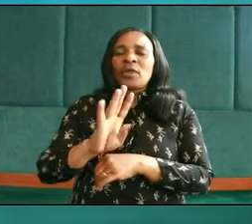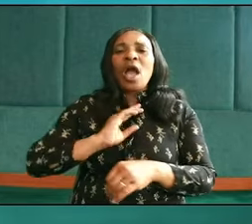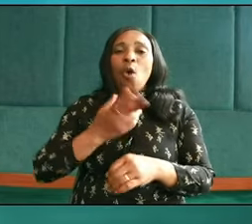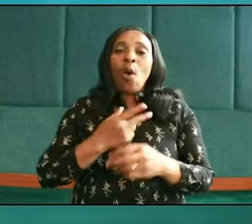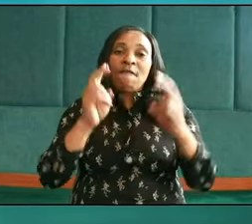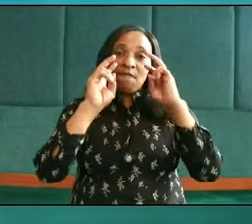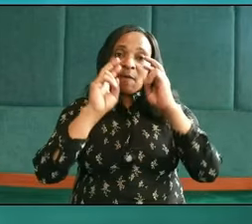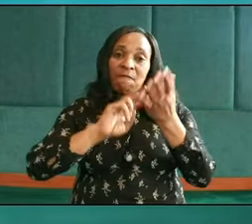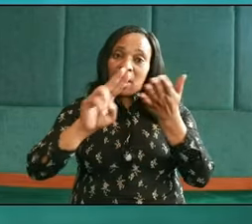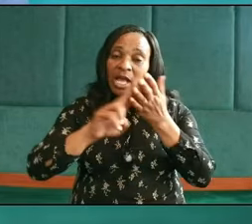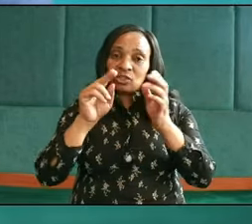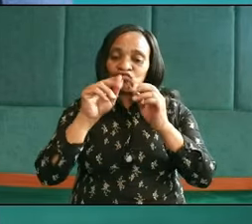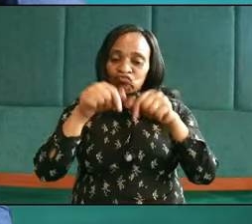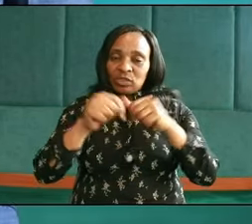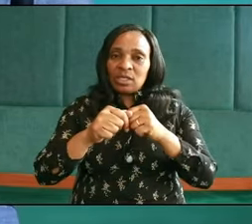text today is Psalm